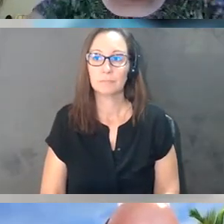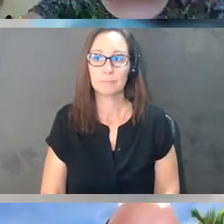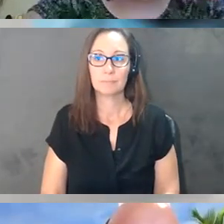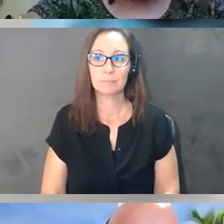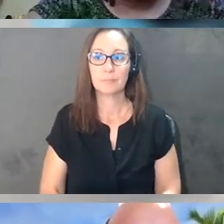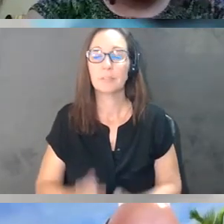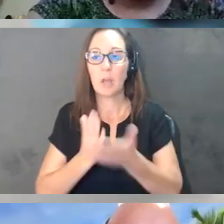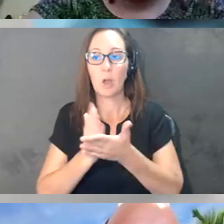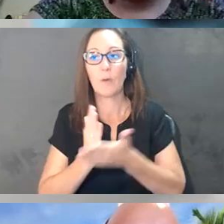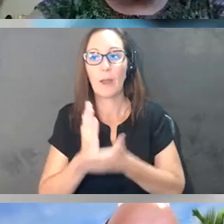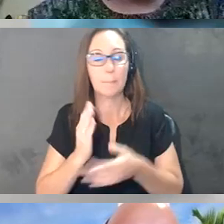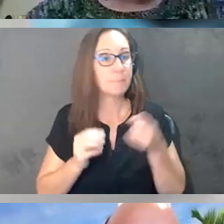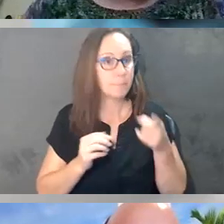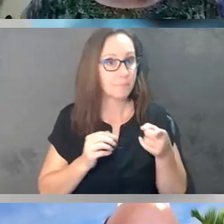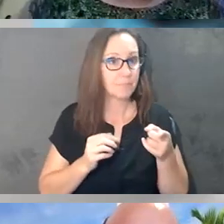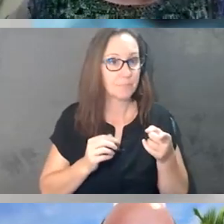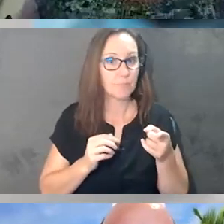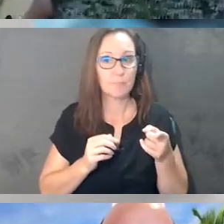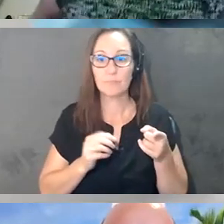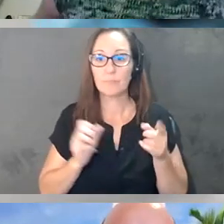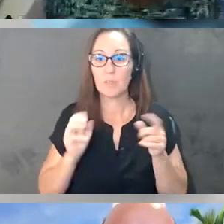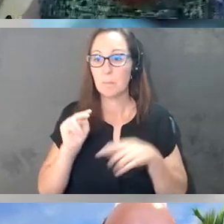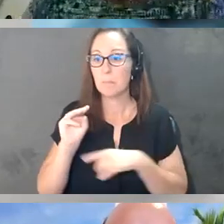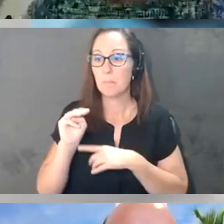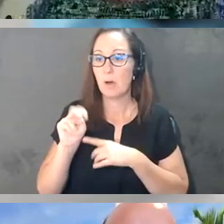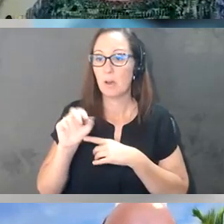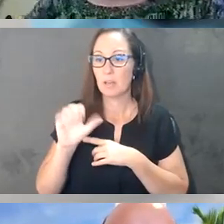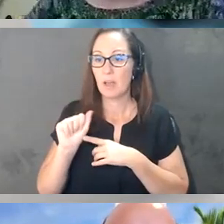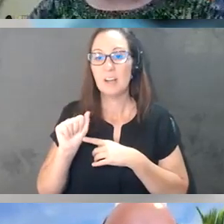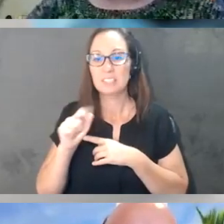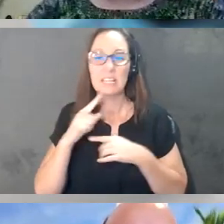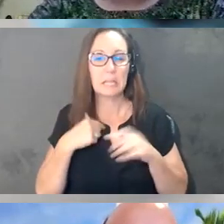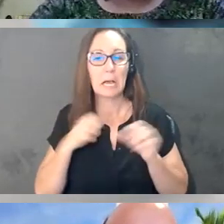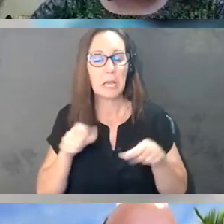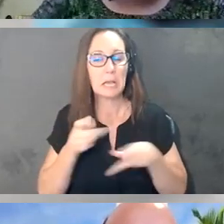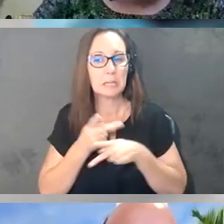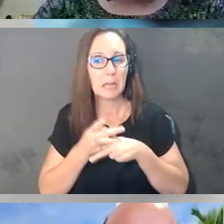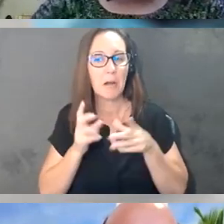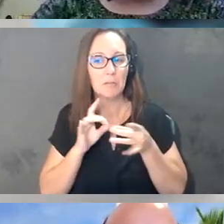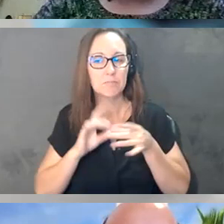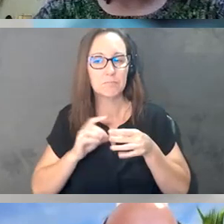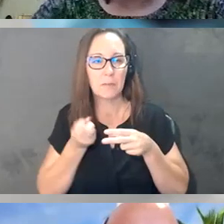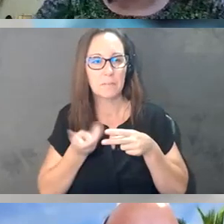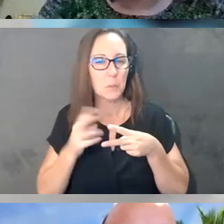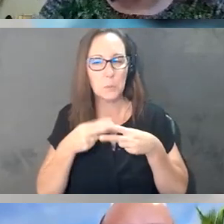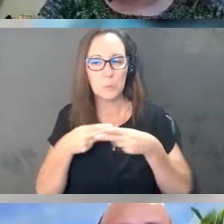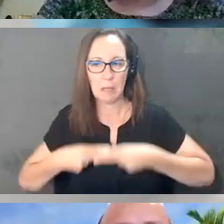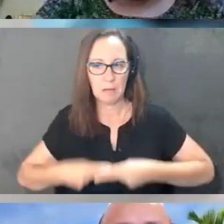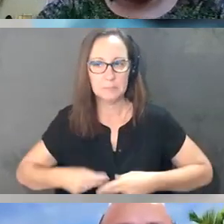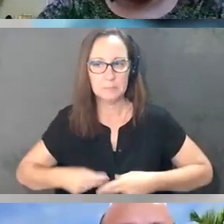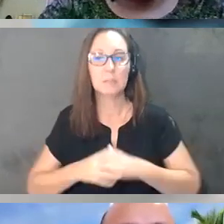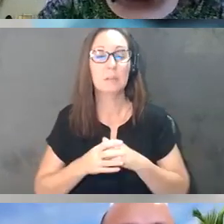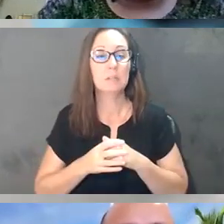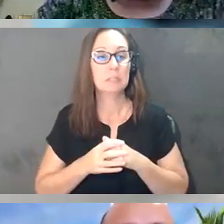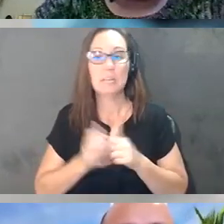All right. So I can touch base on these last few talking points, because again, every